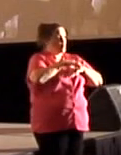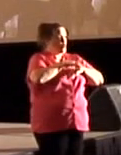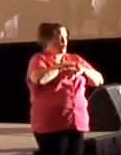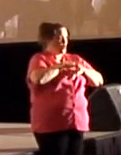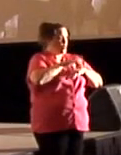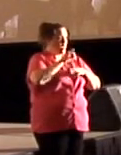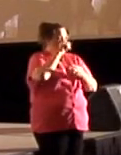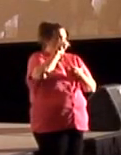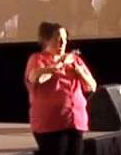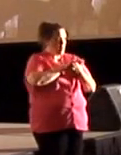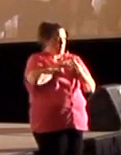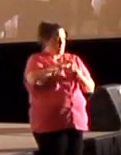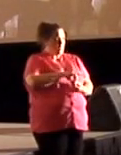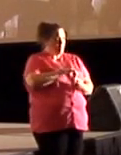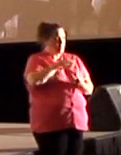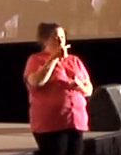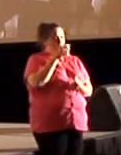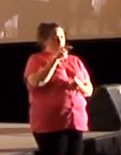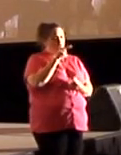entirely on Genesis.